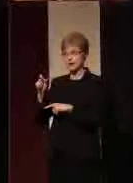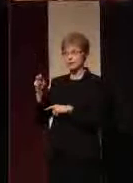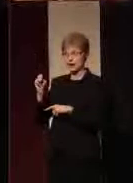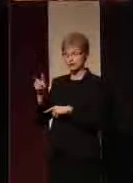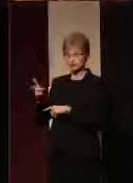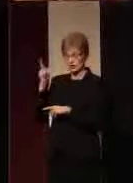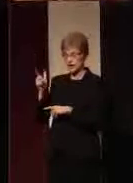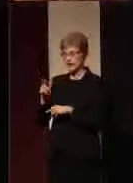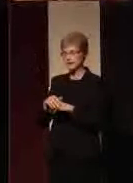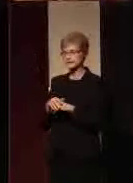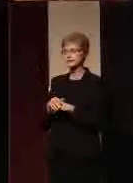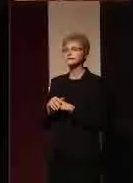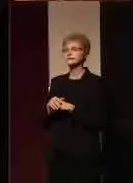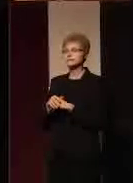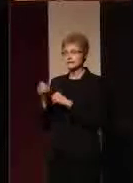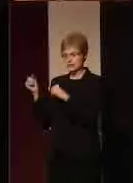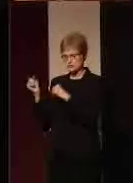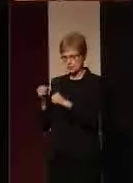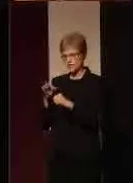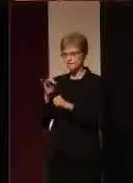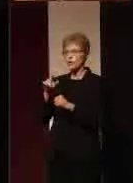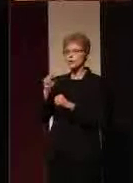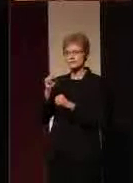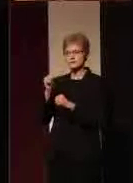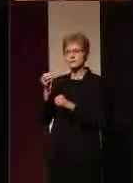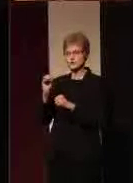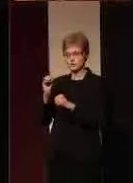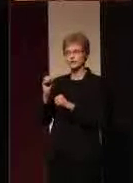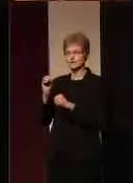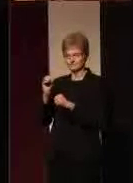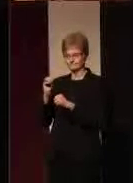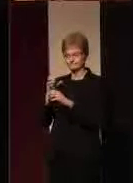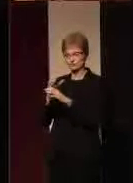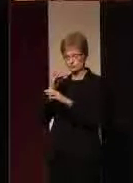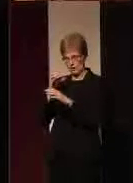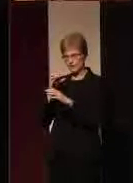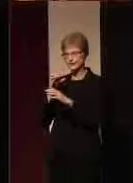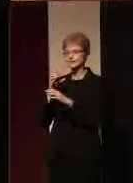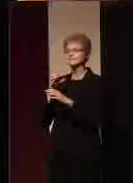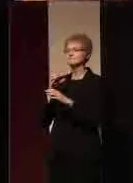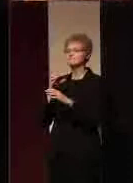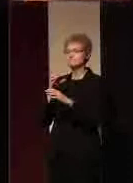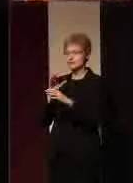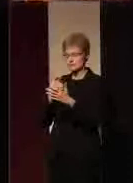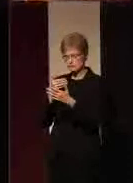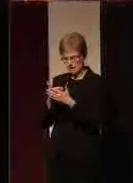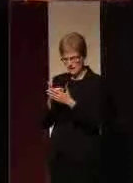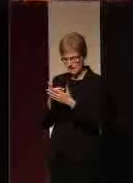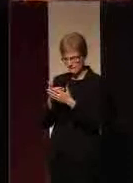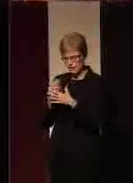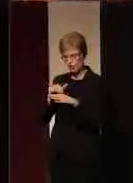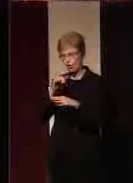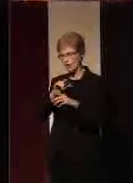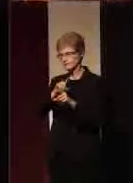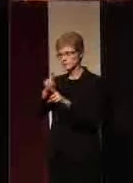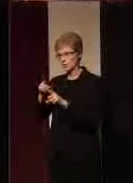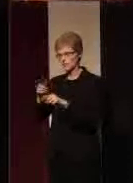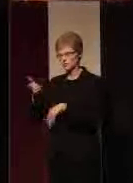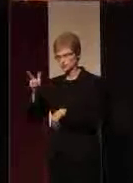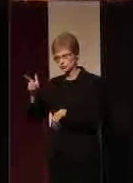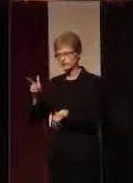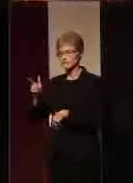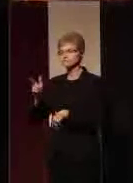The day of the shooting, I pulled up to Florissant, Missouri with a moving truck. And I got called out to the shooting. And I spent that night